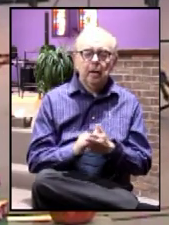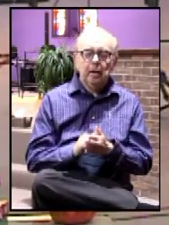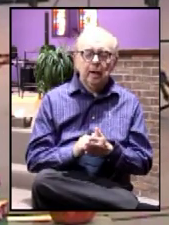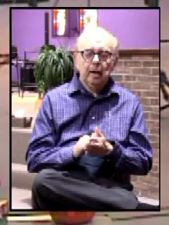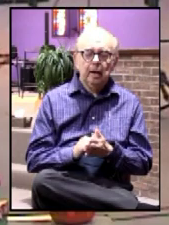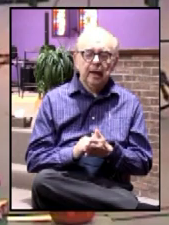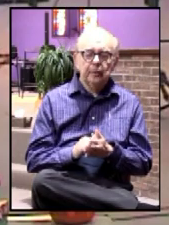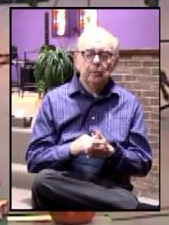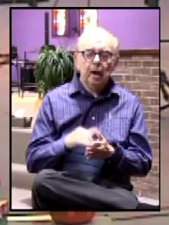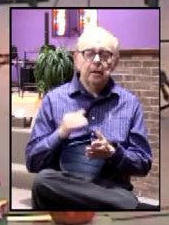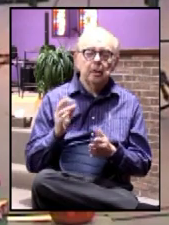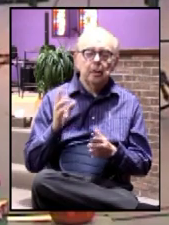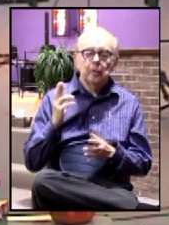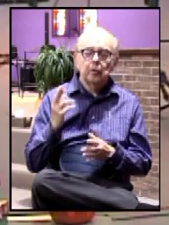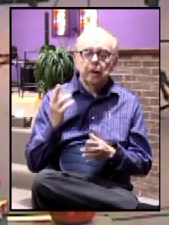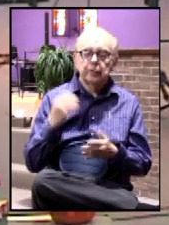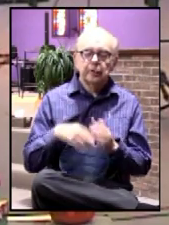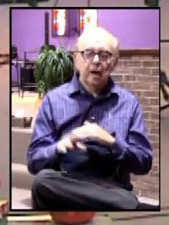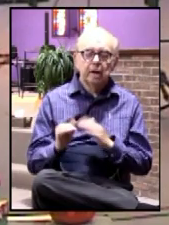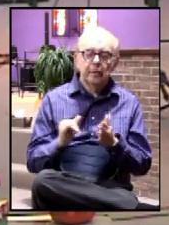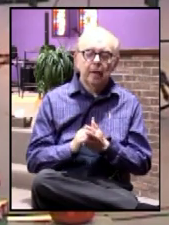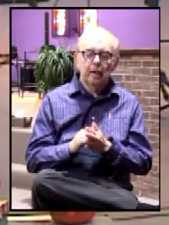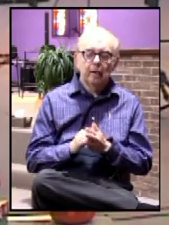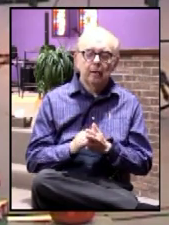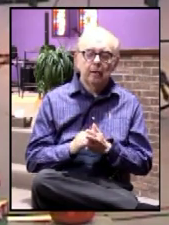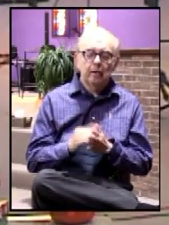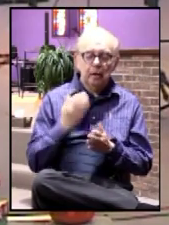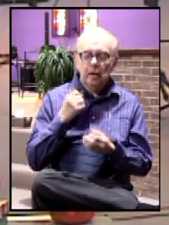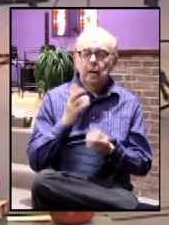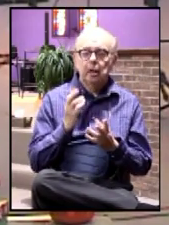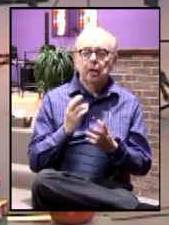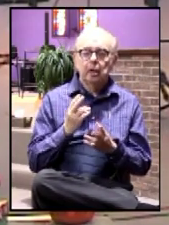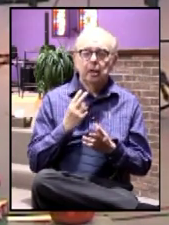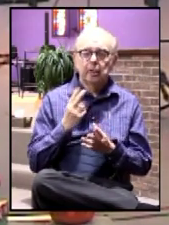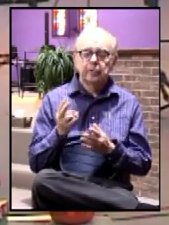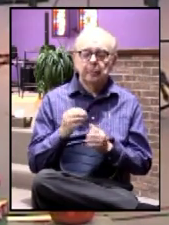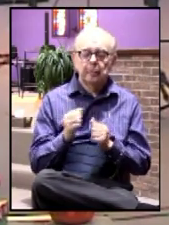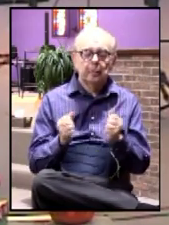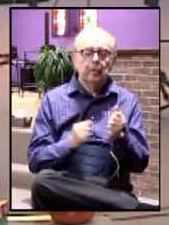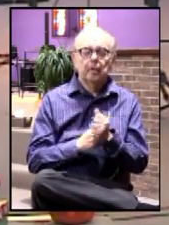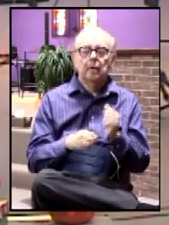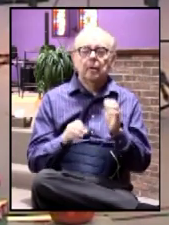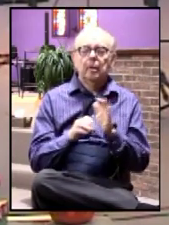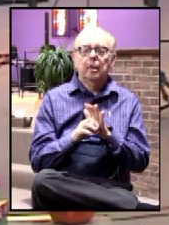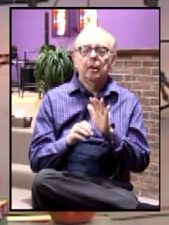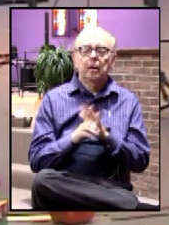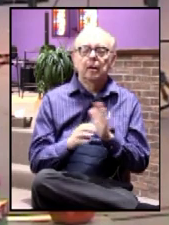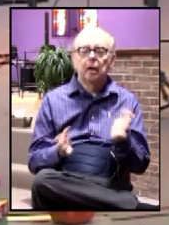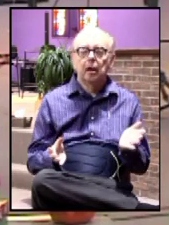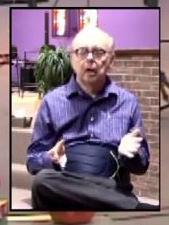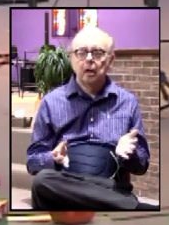That's why he got in it. I don't know how many of you all ever got to see behind the scenes of